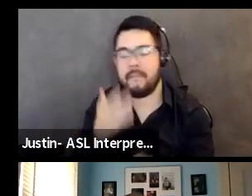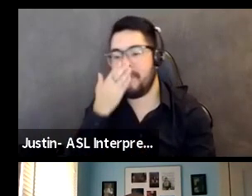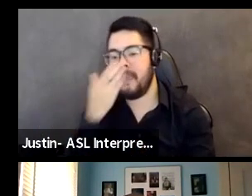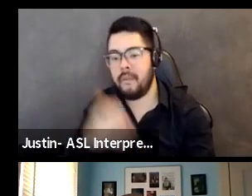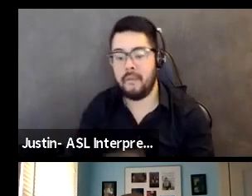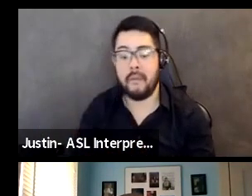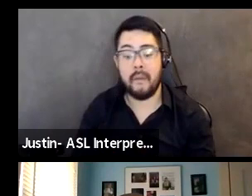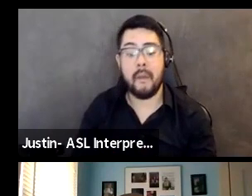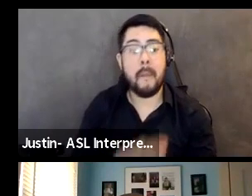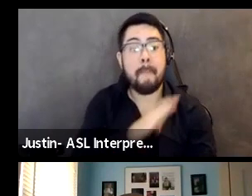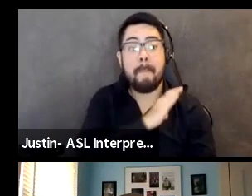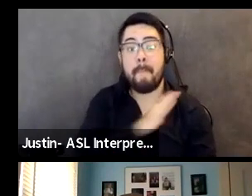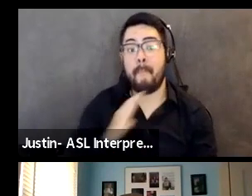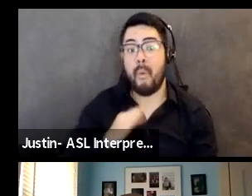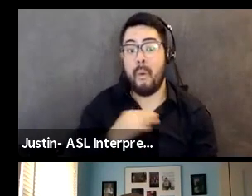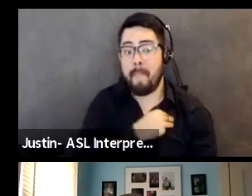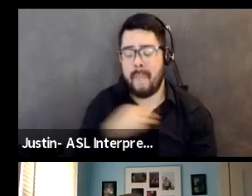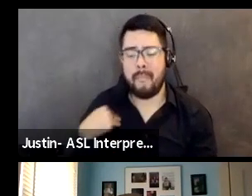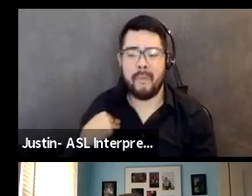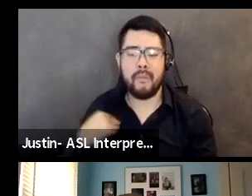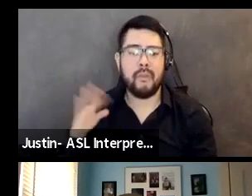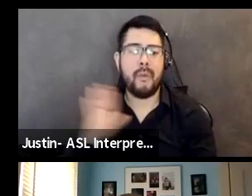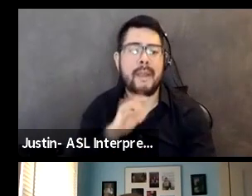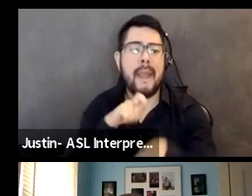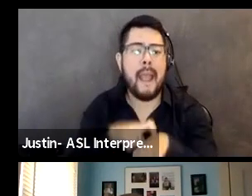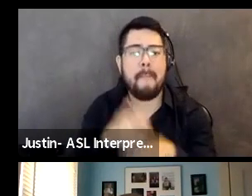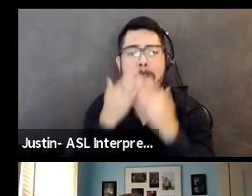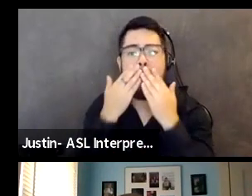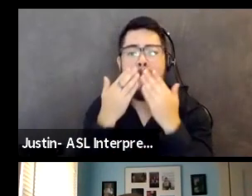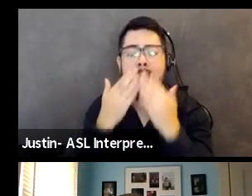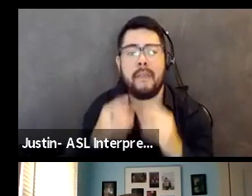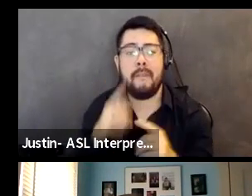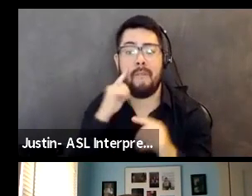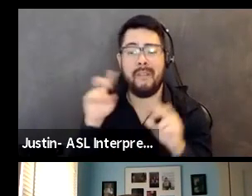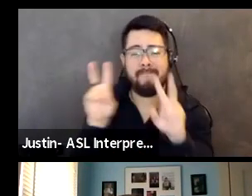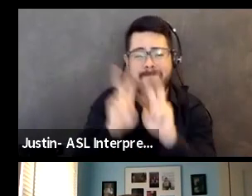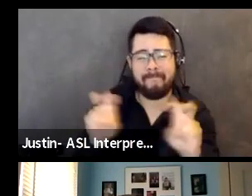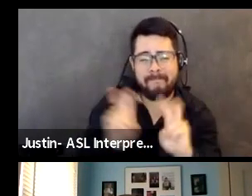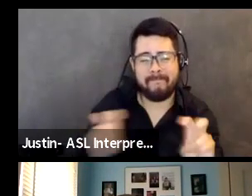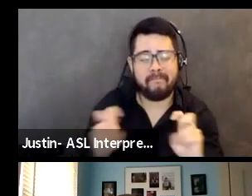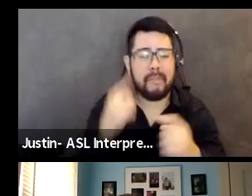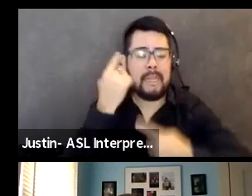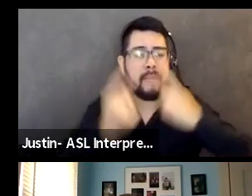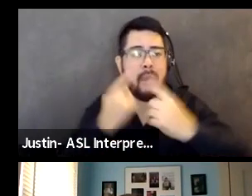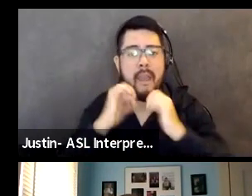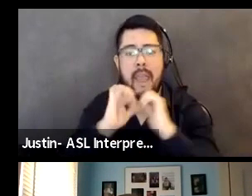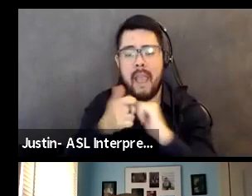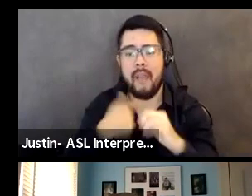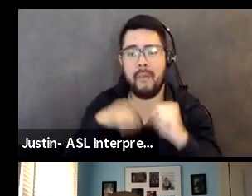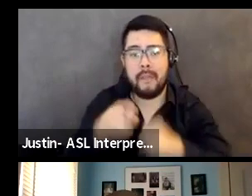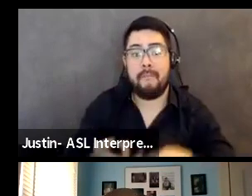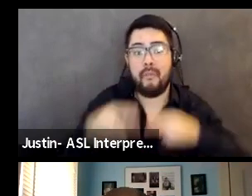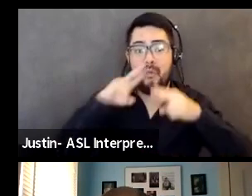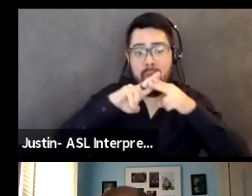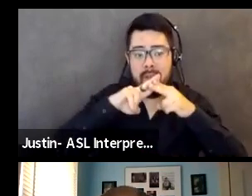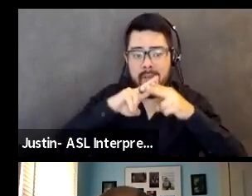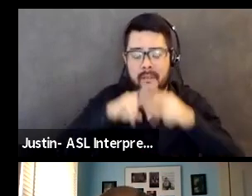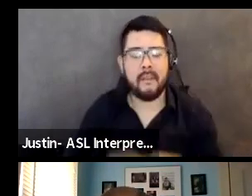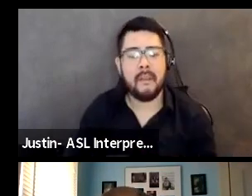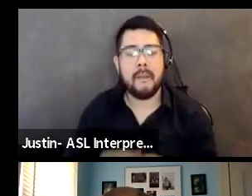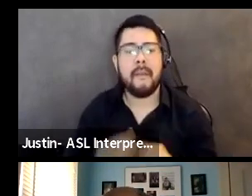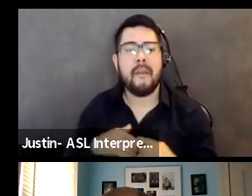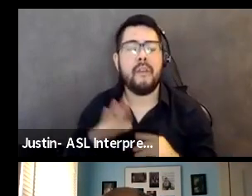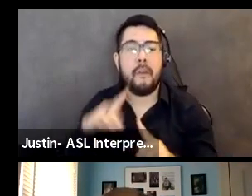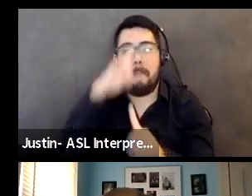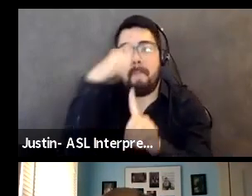board and others present thank you for the time you've already given to analyze and consider the saganesh annex please keep this positive